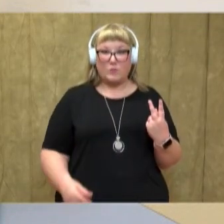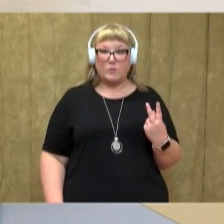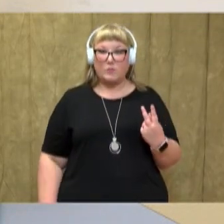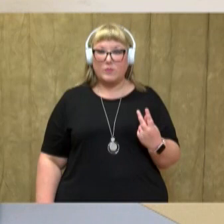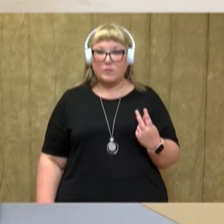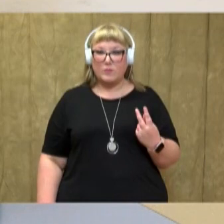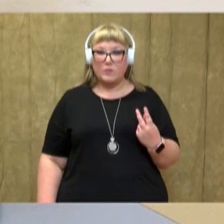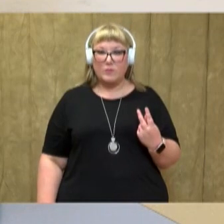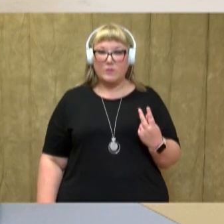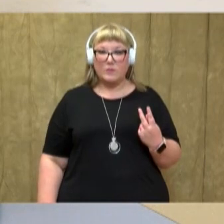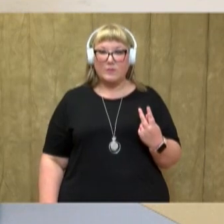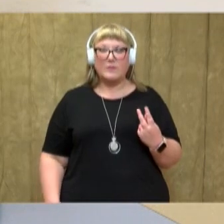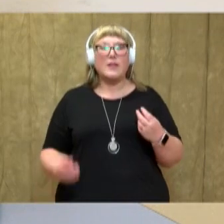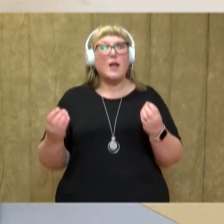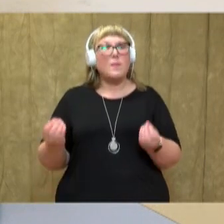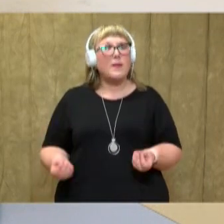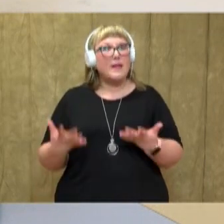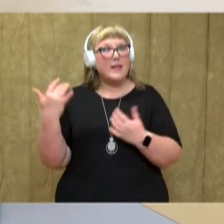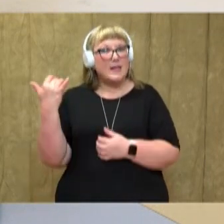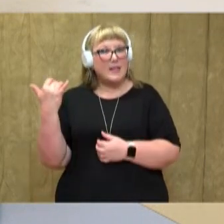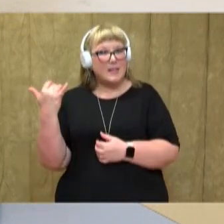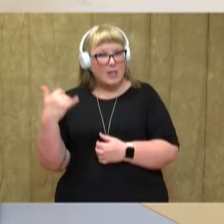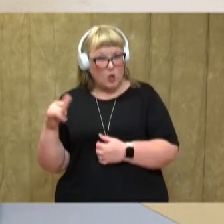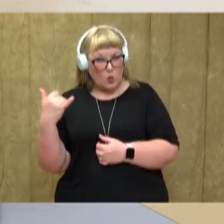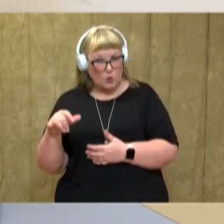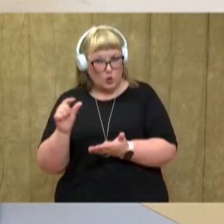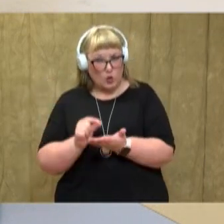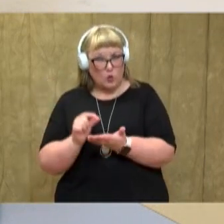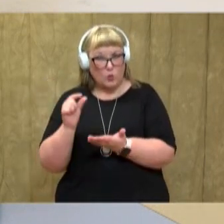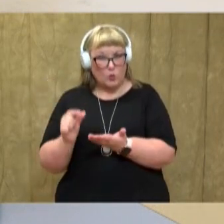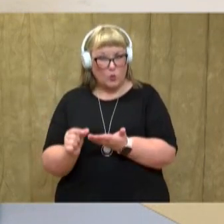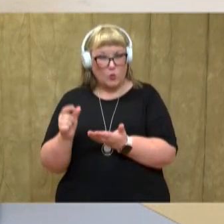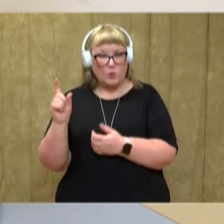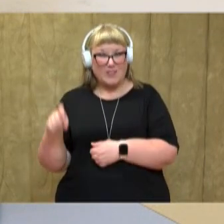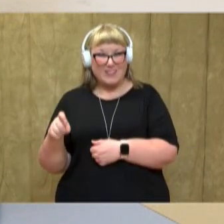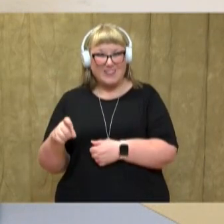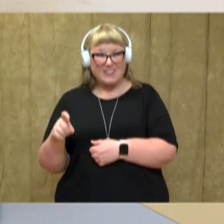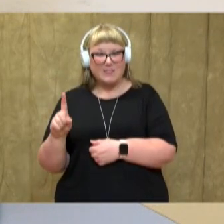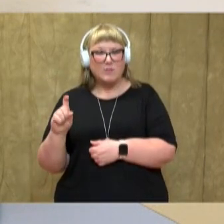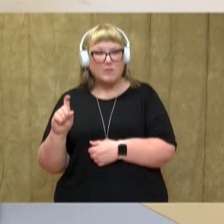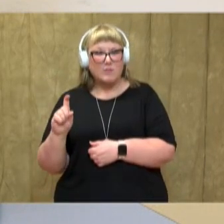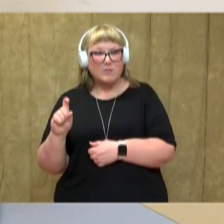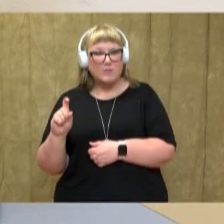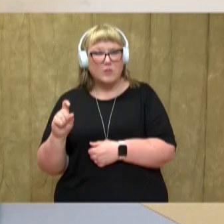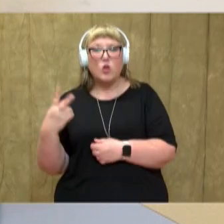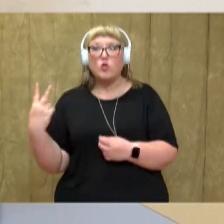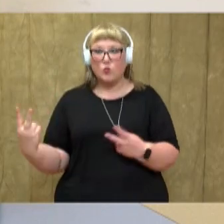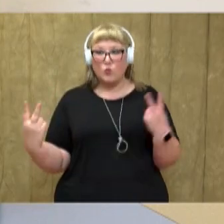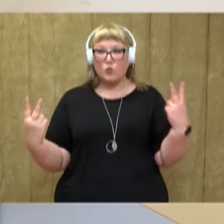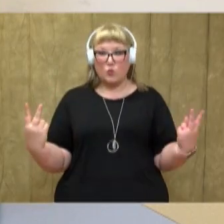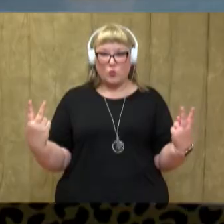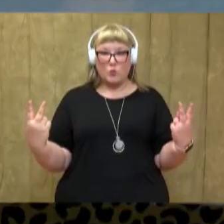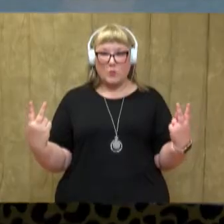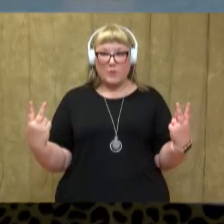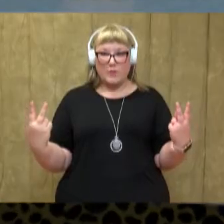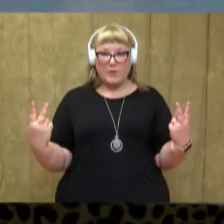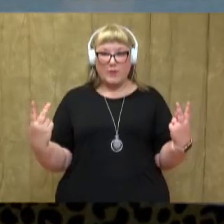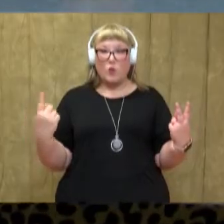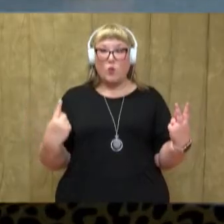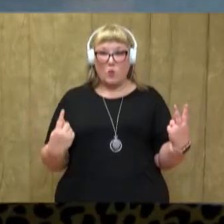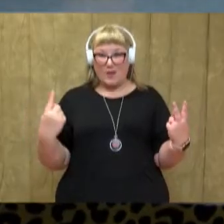2. How many yellow cubes do I need? 2.